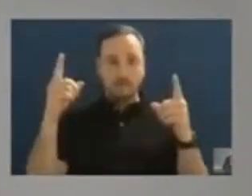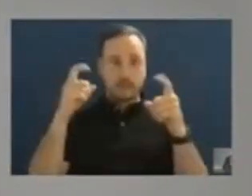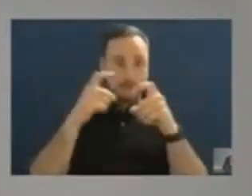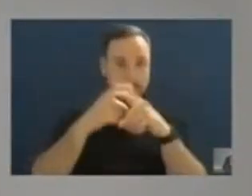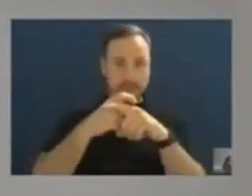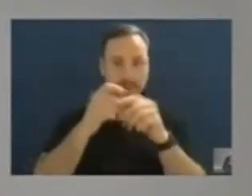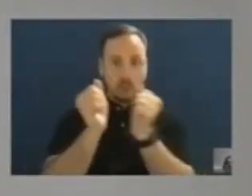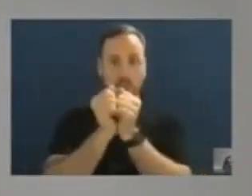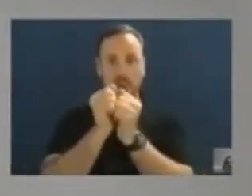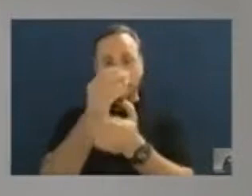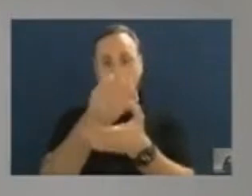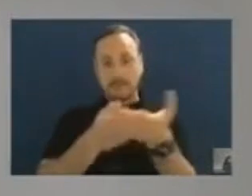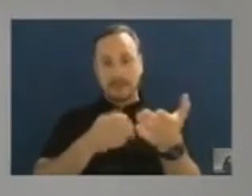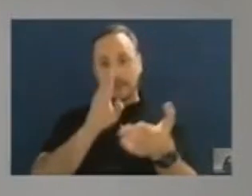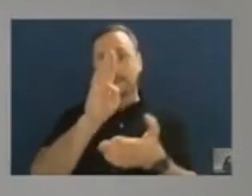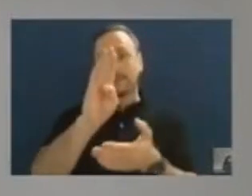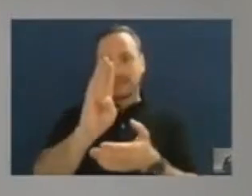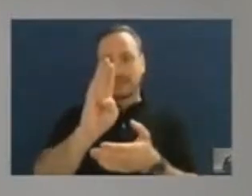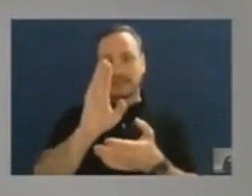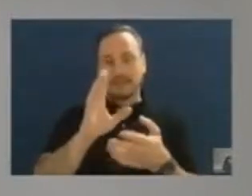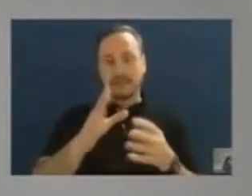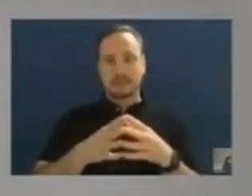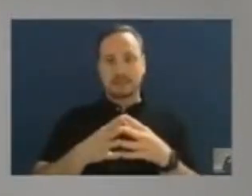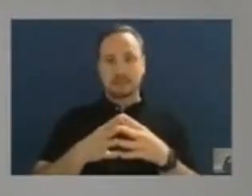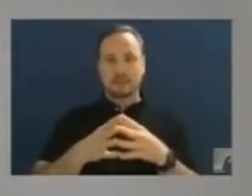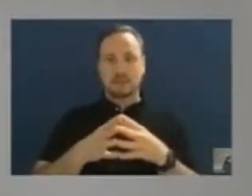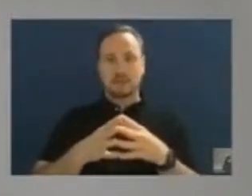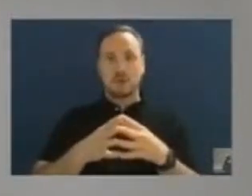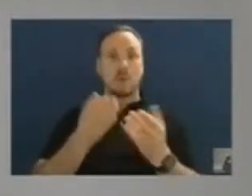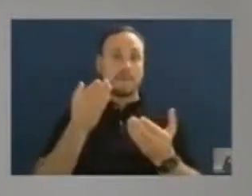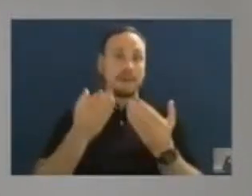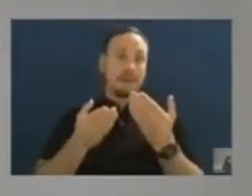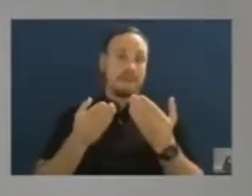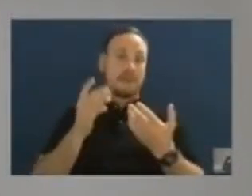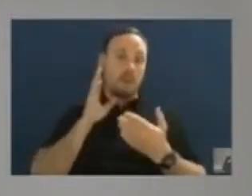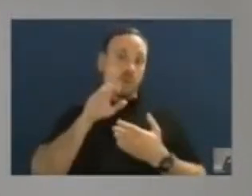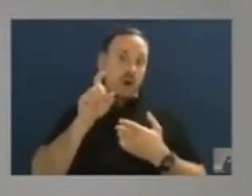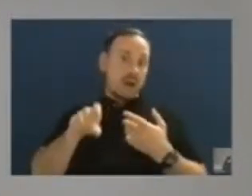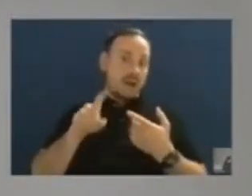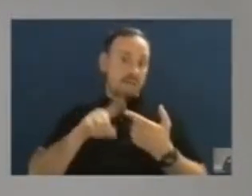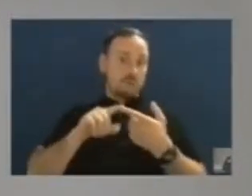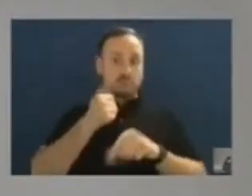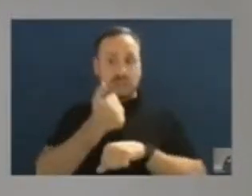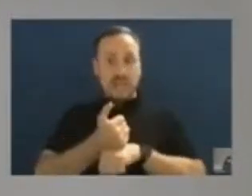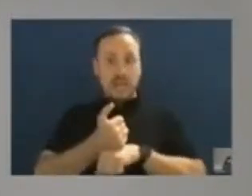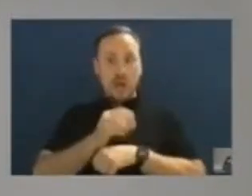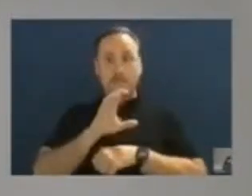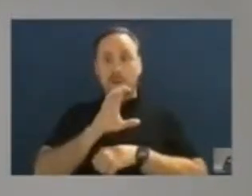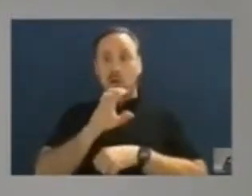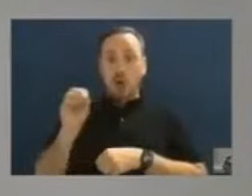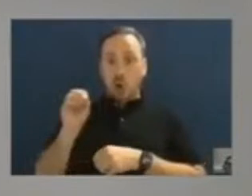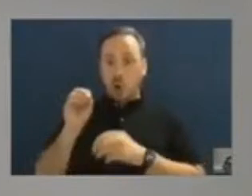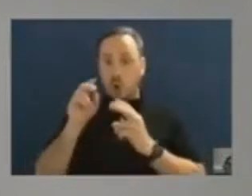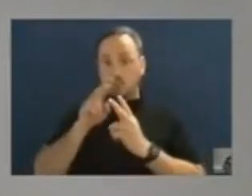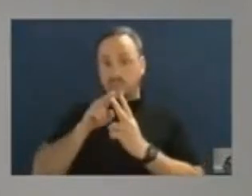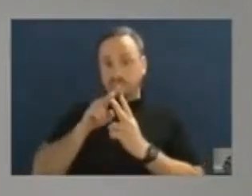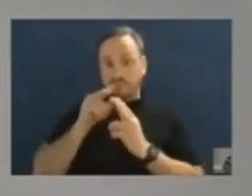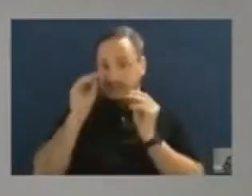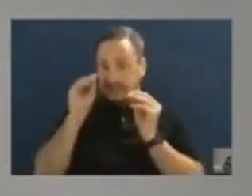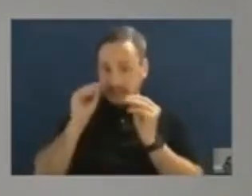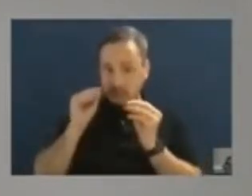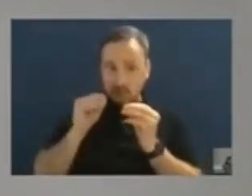And so, Gabe, as I shared with you, that may be team teaching, it could be co-teaching in some instances. We have enough staff to handle and be able to